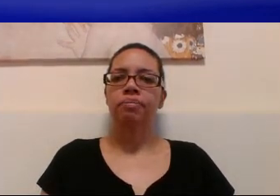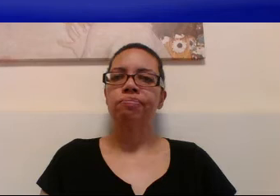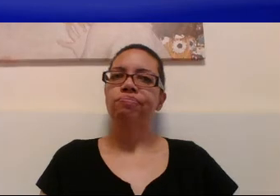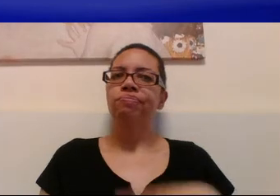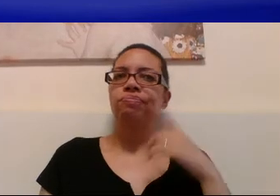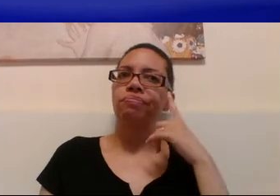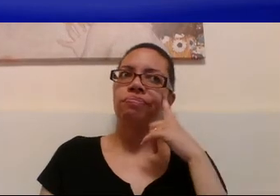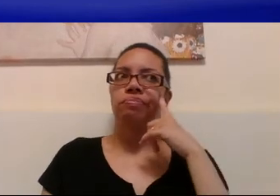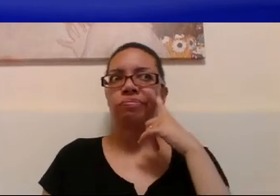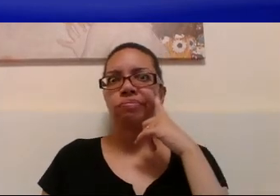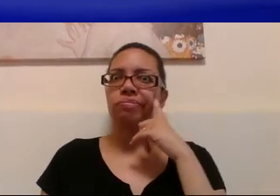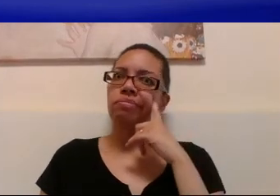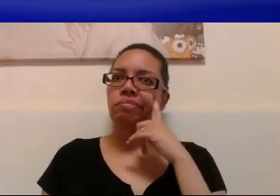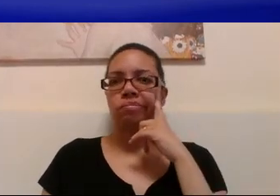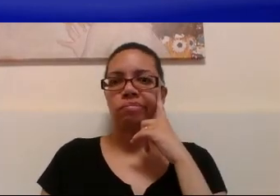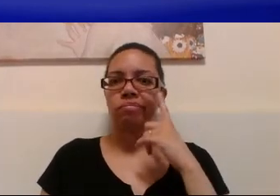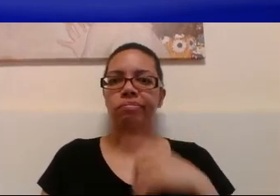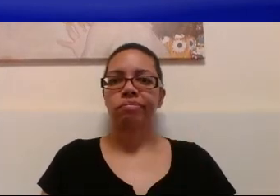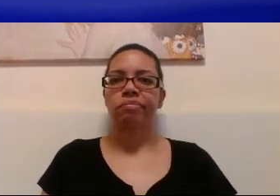shield.